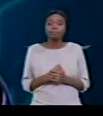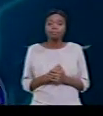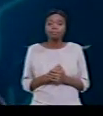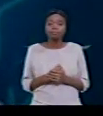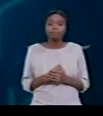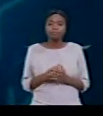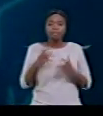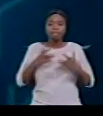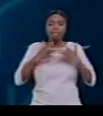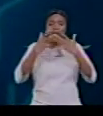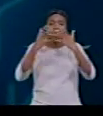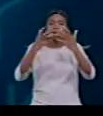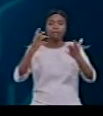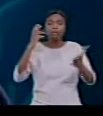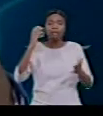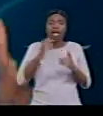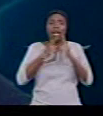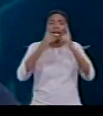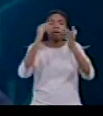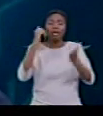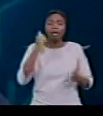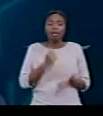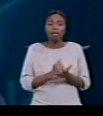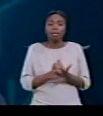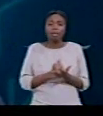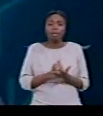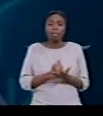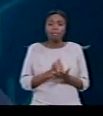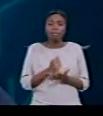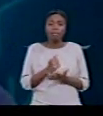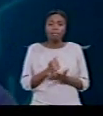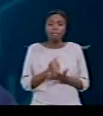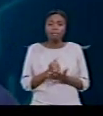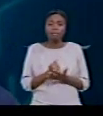Shout a louder Amen!